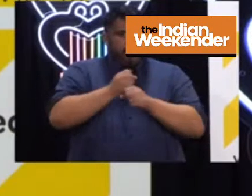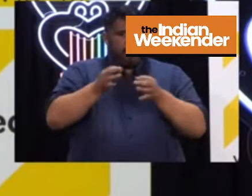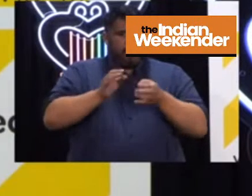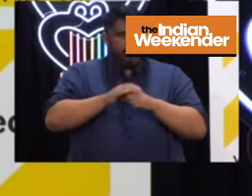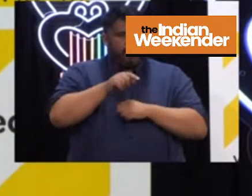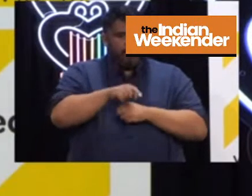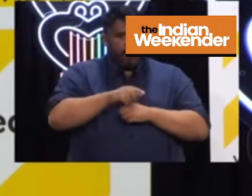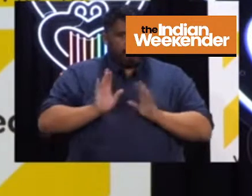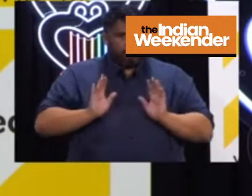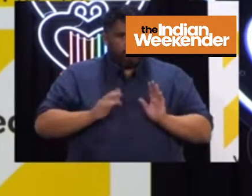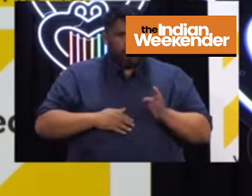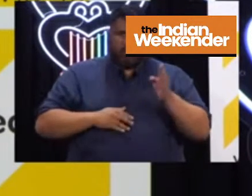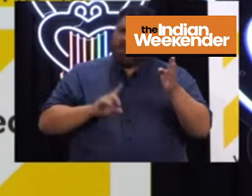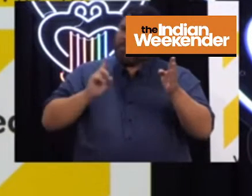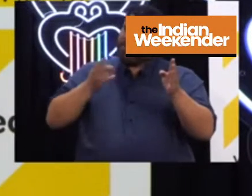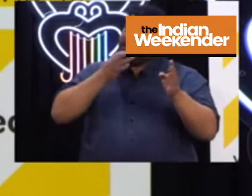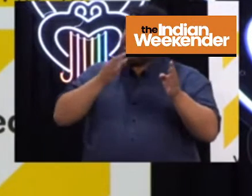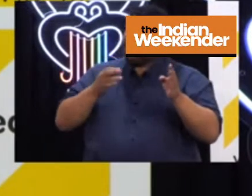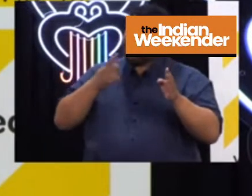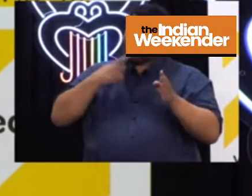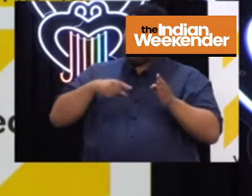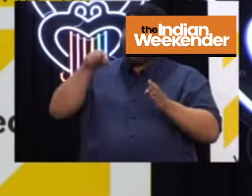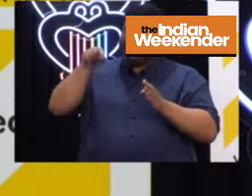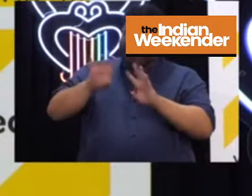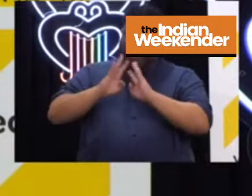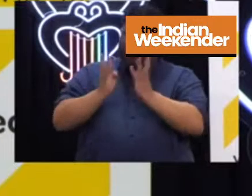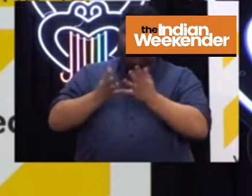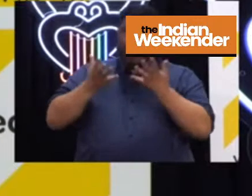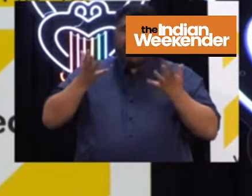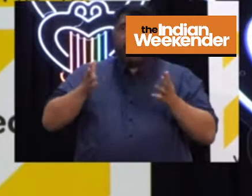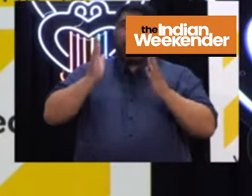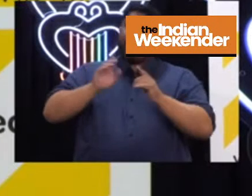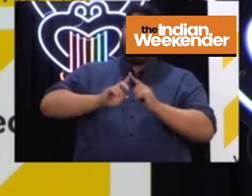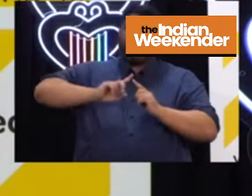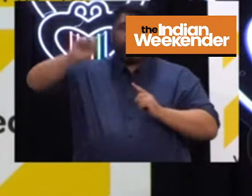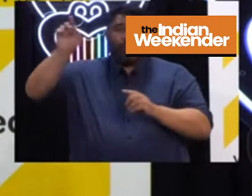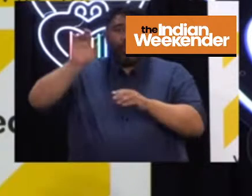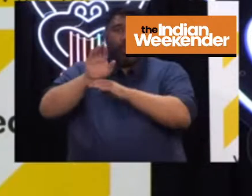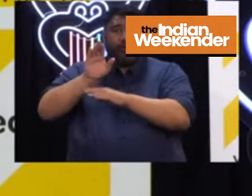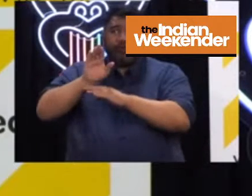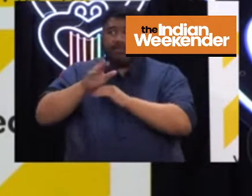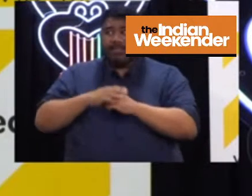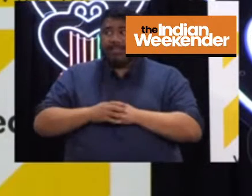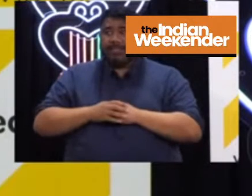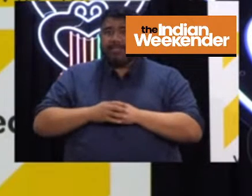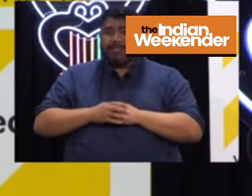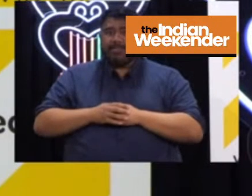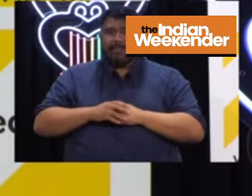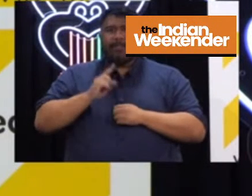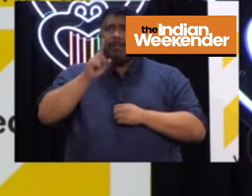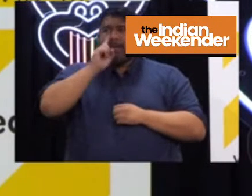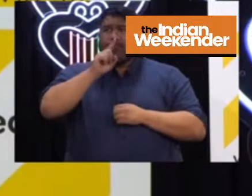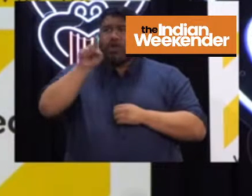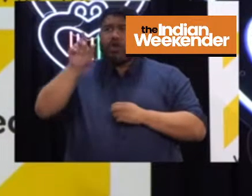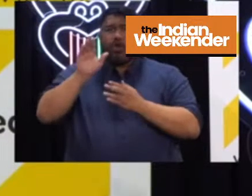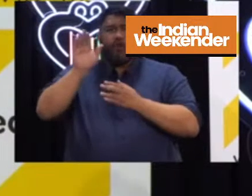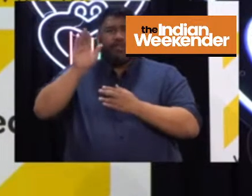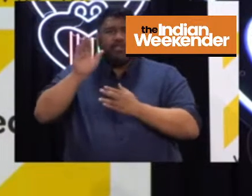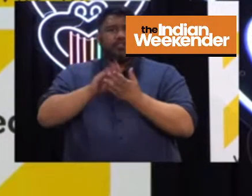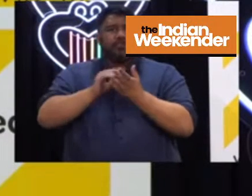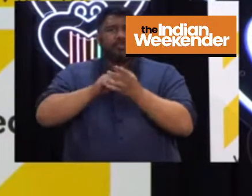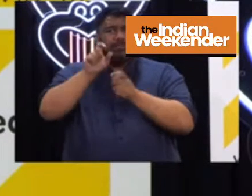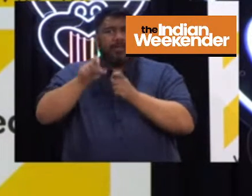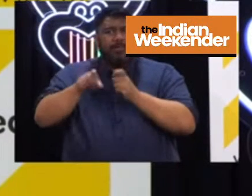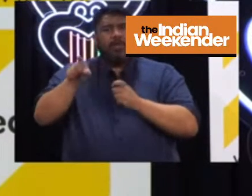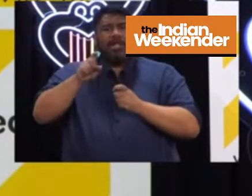so important for that COP delegation to go when there are so many Kiwis wanting to come home and can't get spots in MIQ, or businesses who